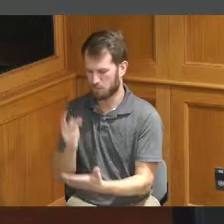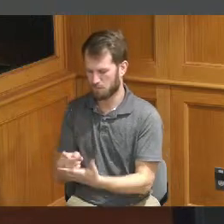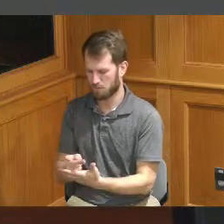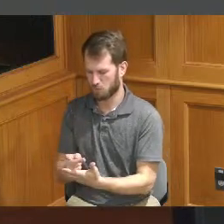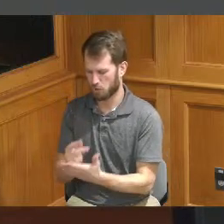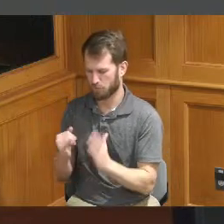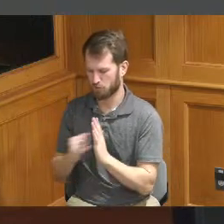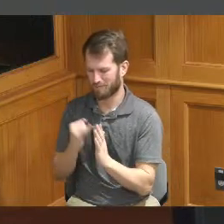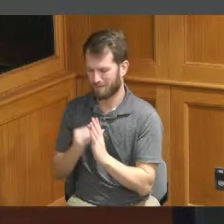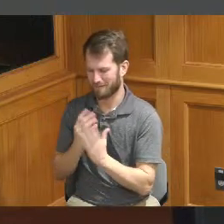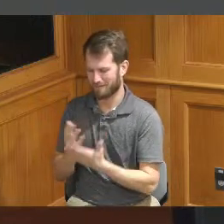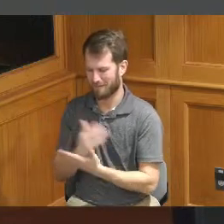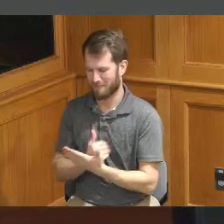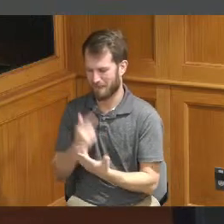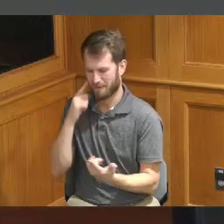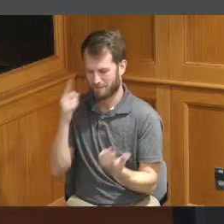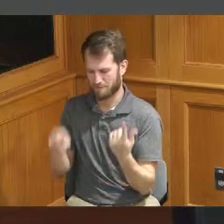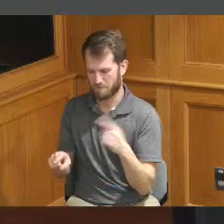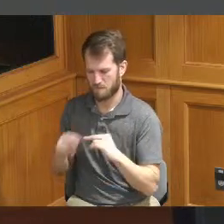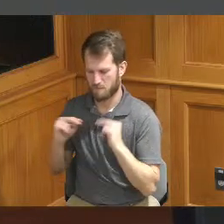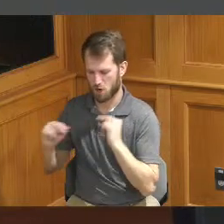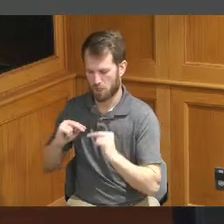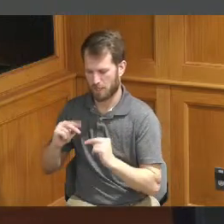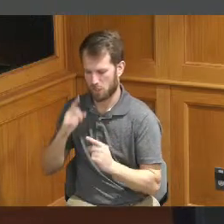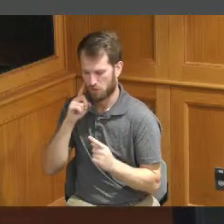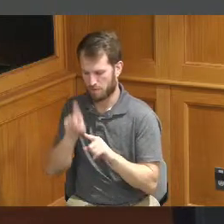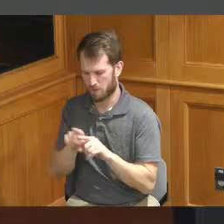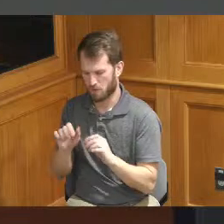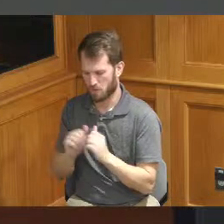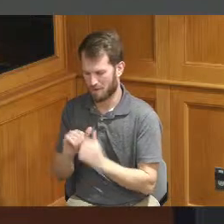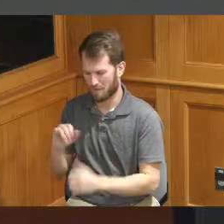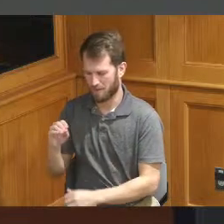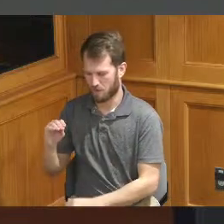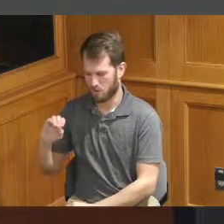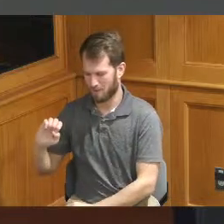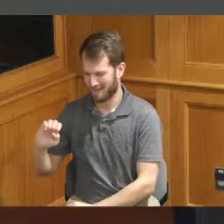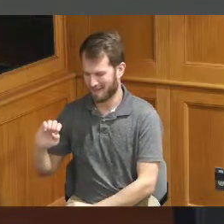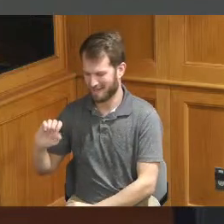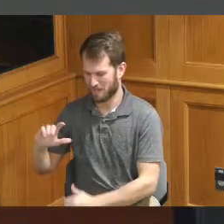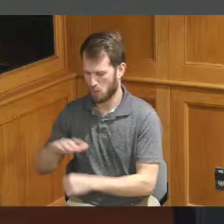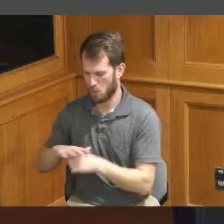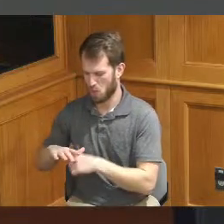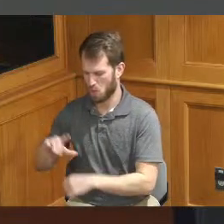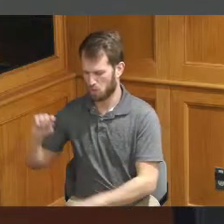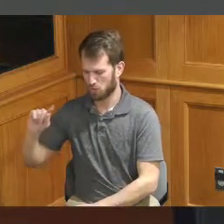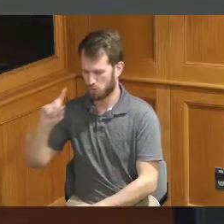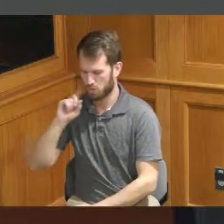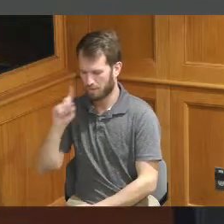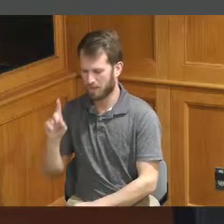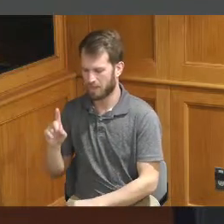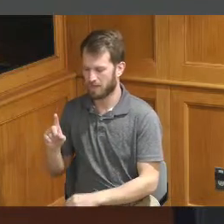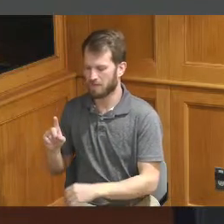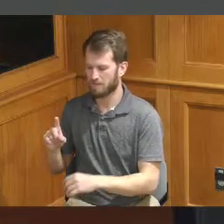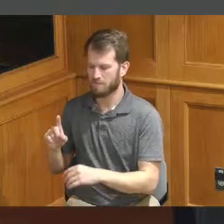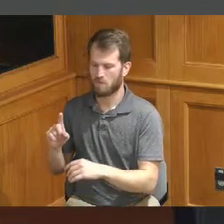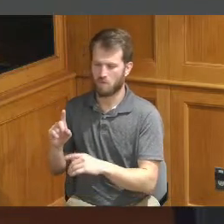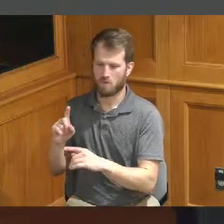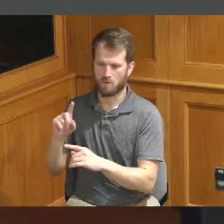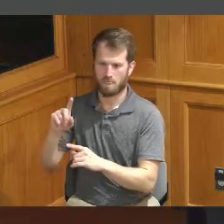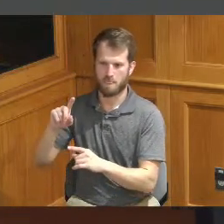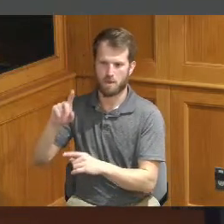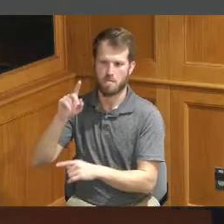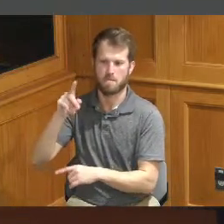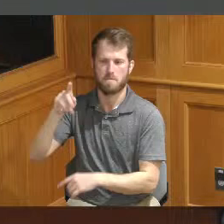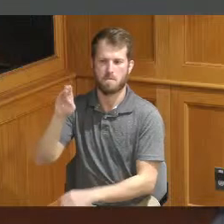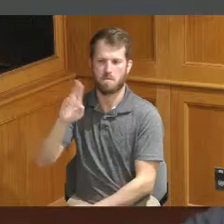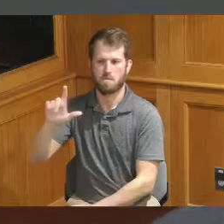collective bargaining agreement with IUOE Local 20, representing the Stadium Security Specialist 1 at Paul Brown Stadium, served